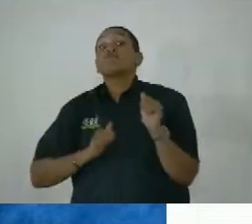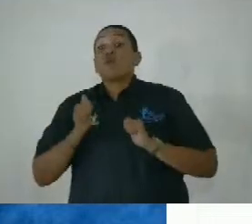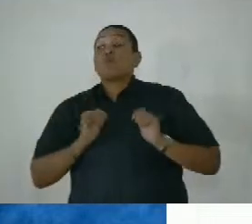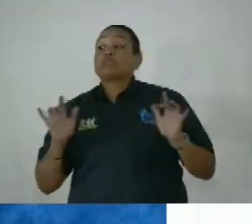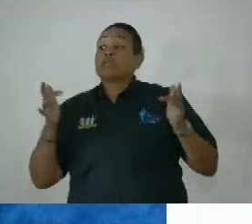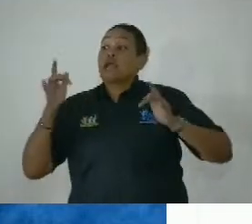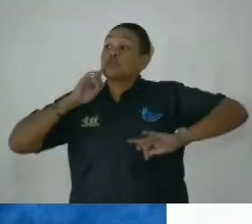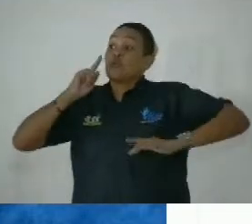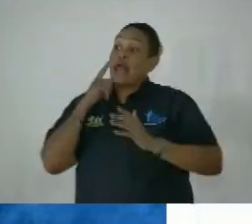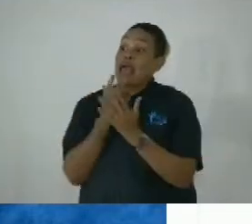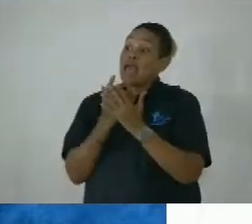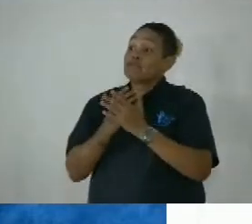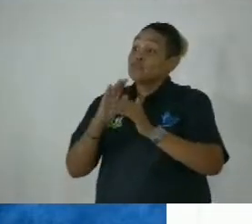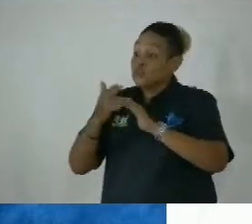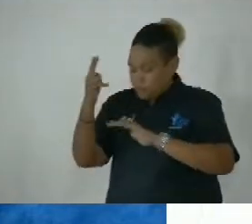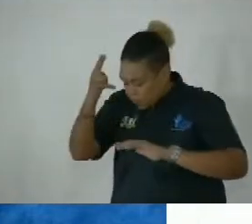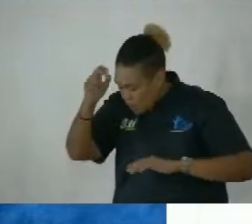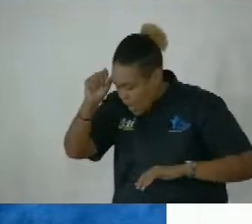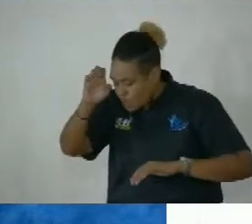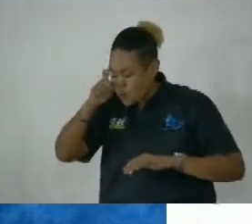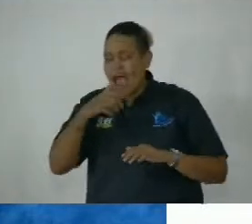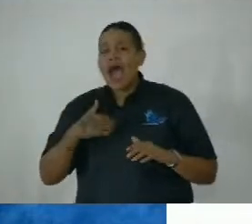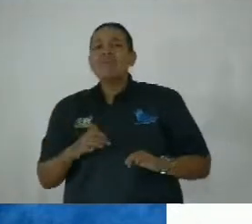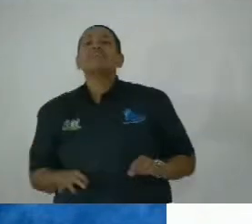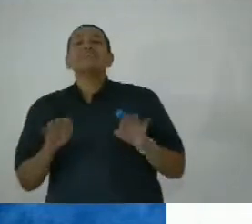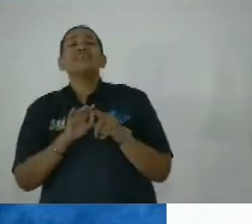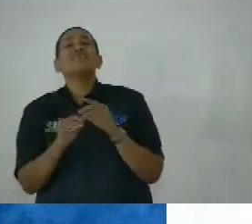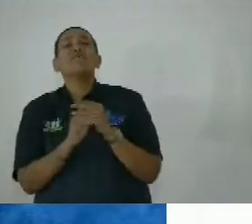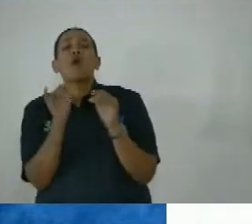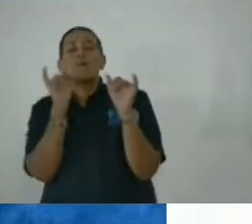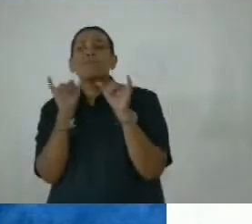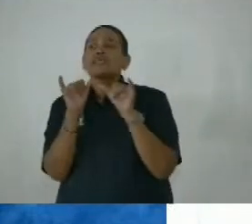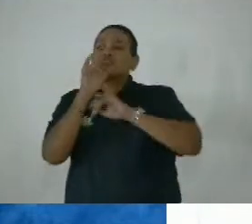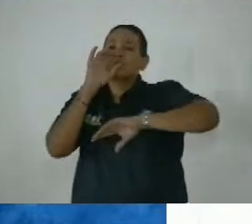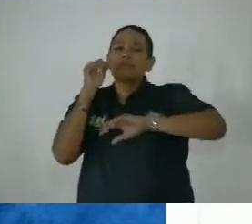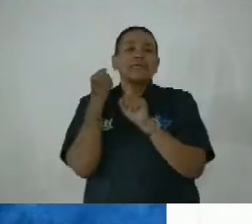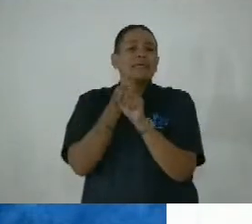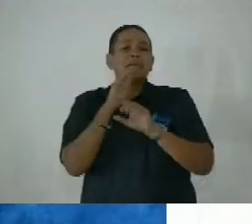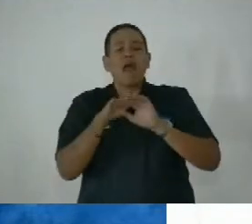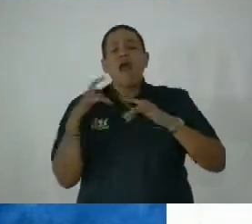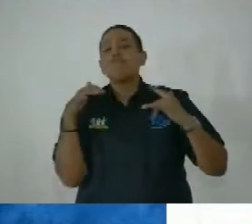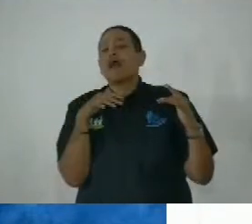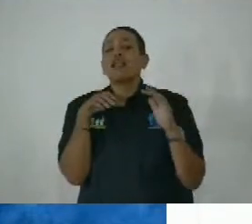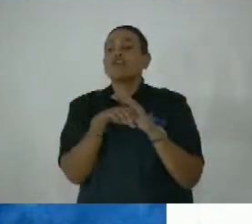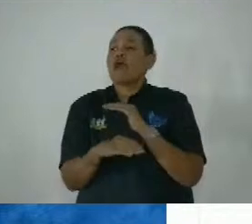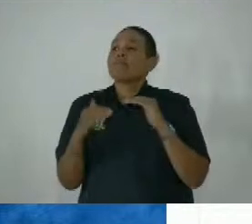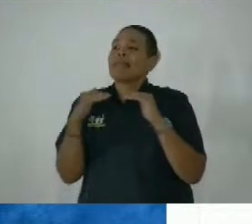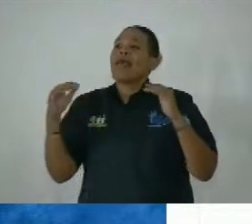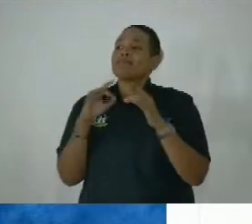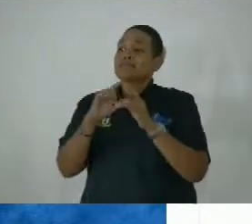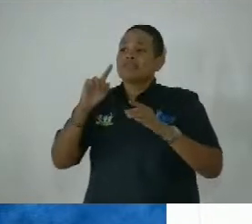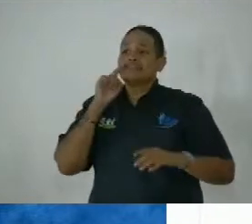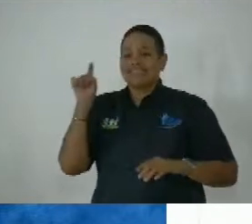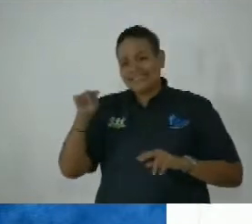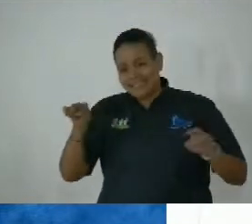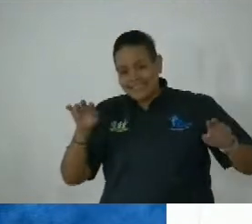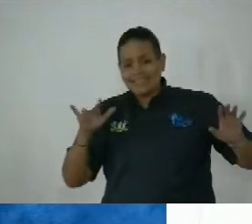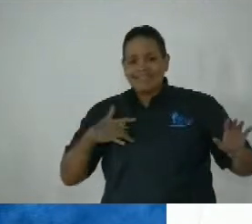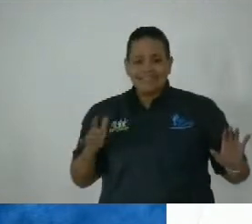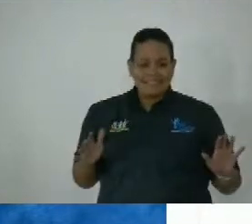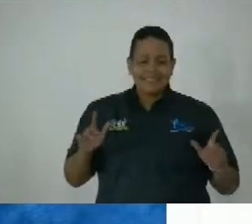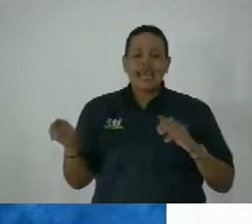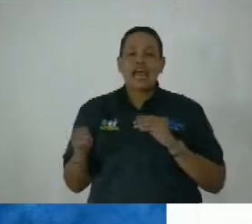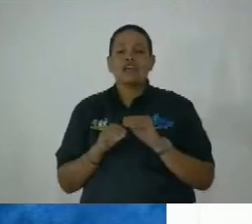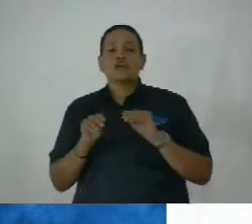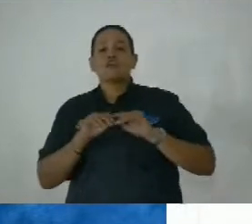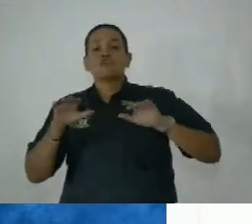Jamaica's use of SOEs has had a significant and measurable impact on violent crime levels as a deterrence across